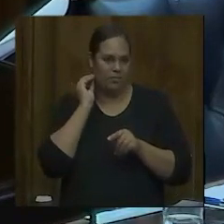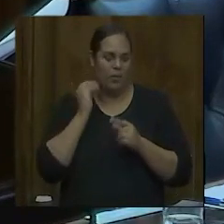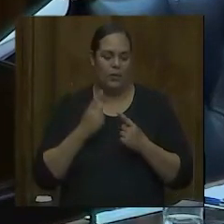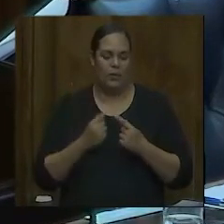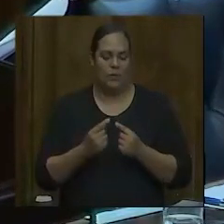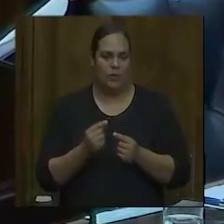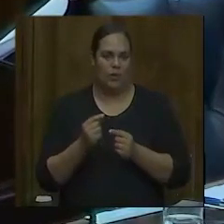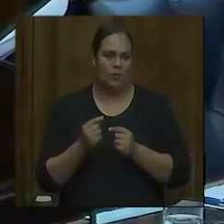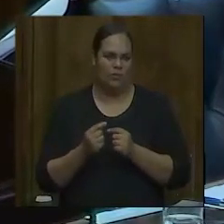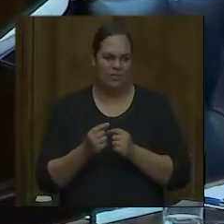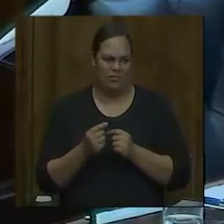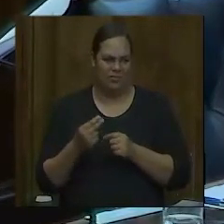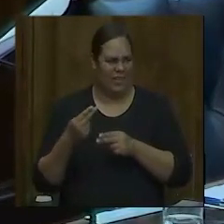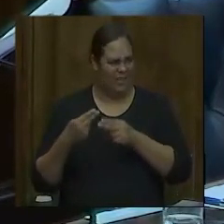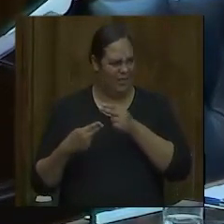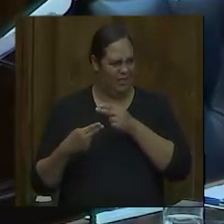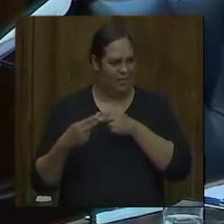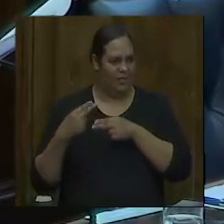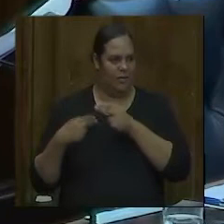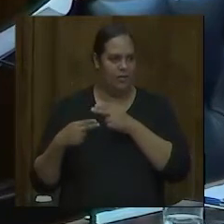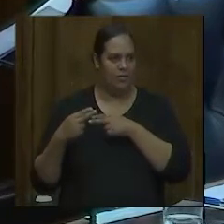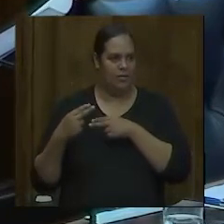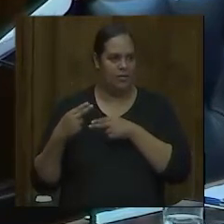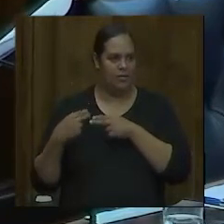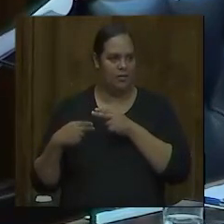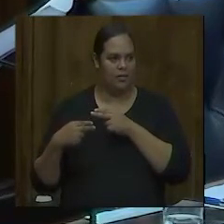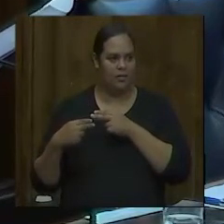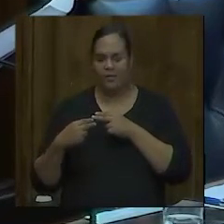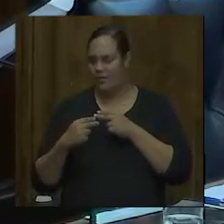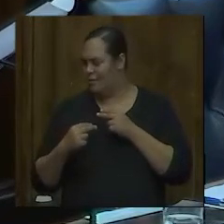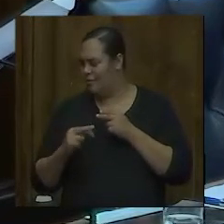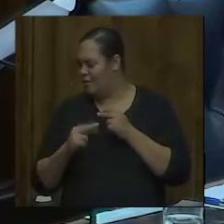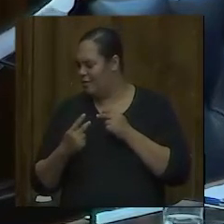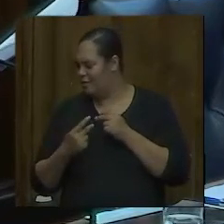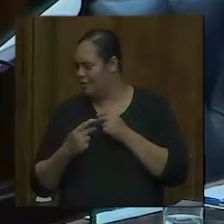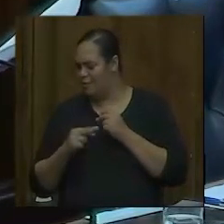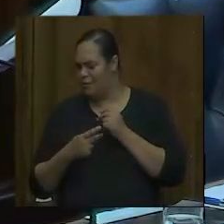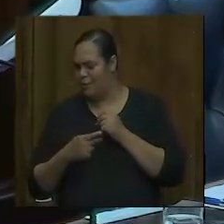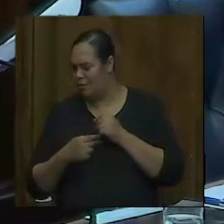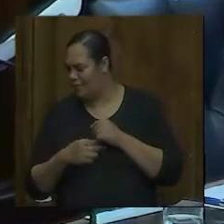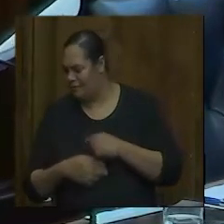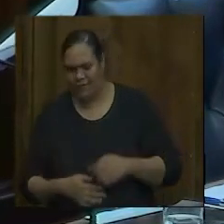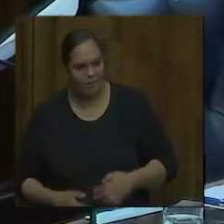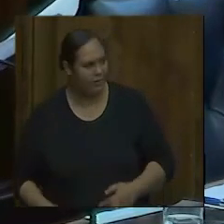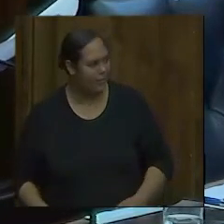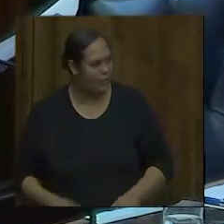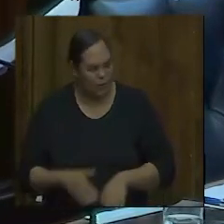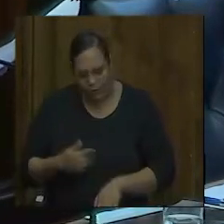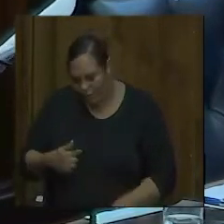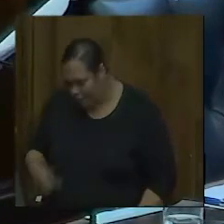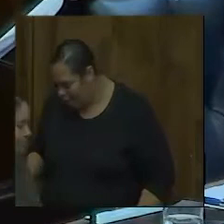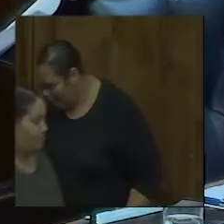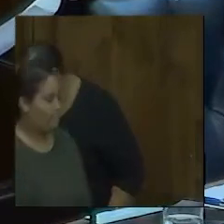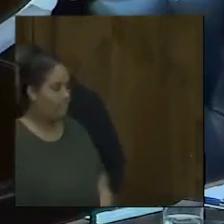historically diminished status caused by the people of the Western Cape, such as the